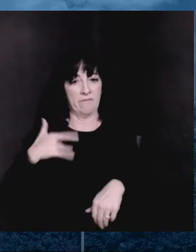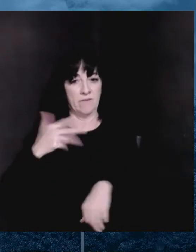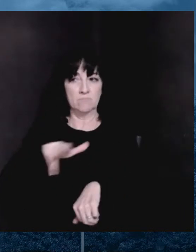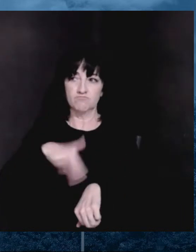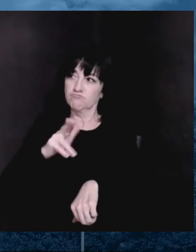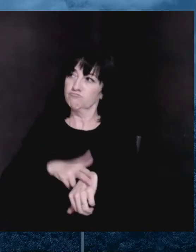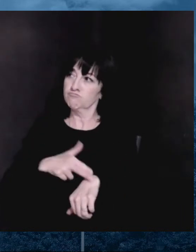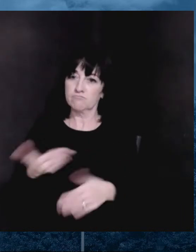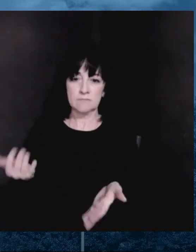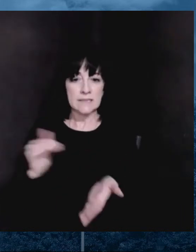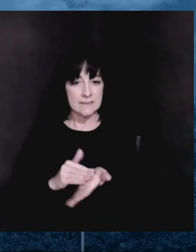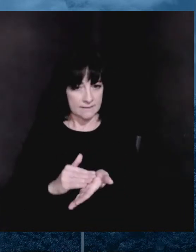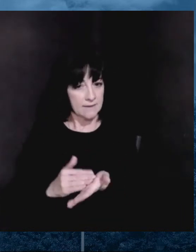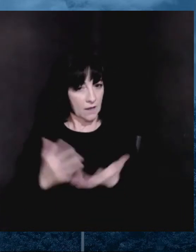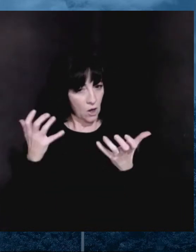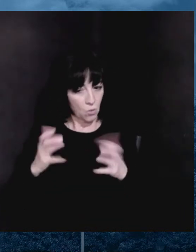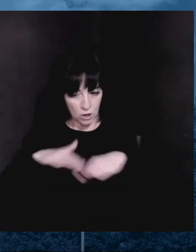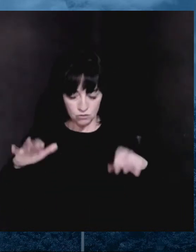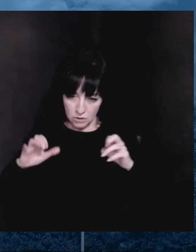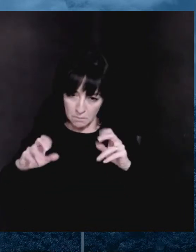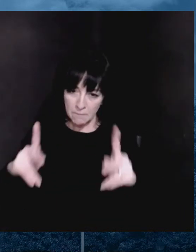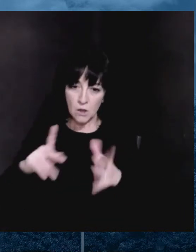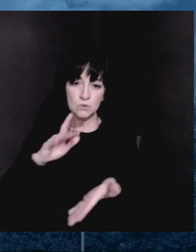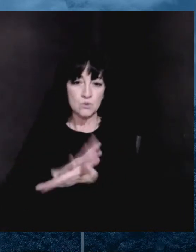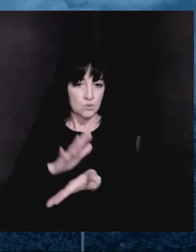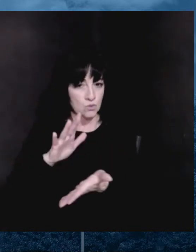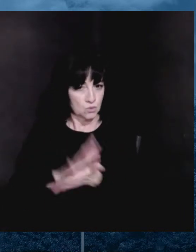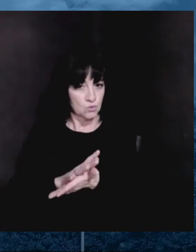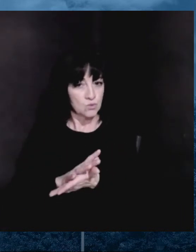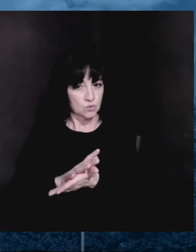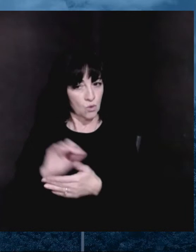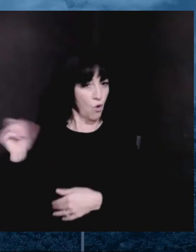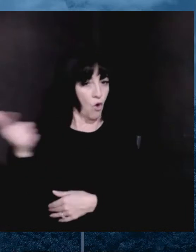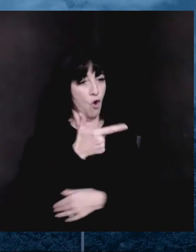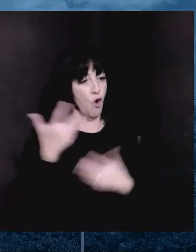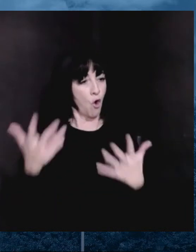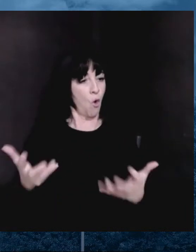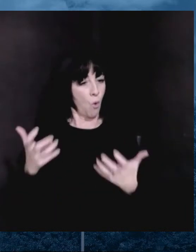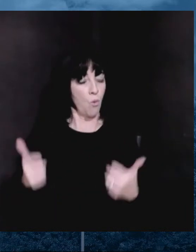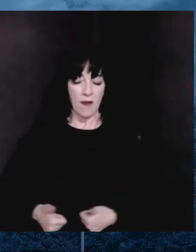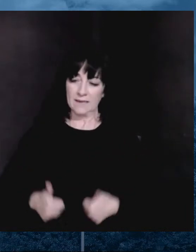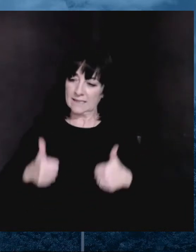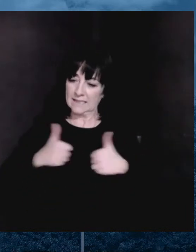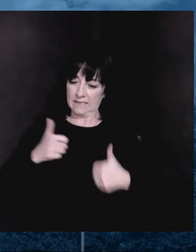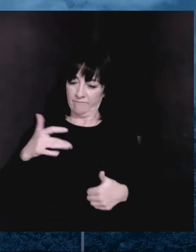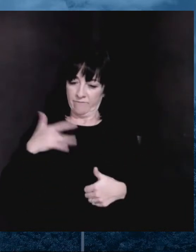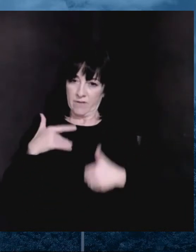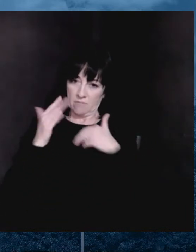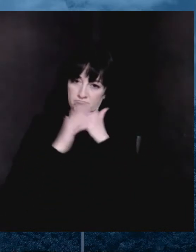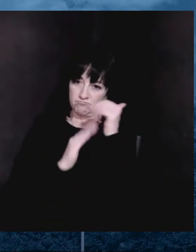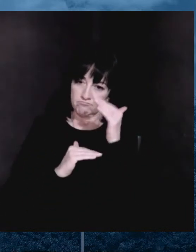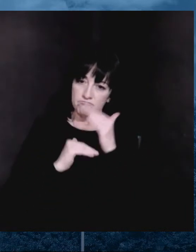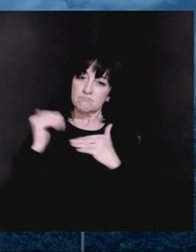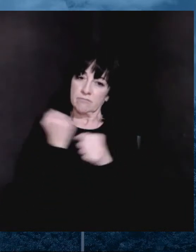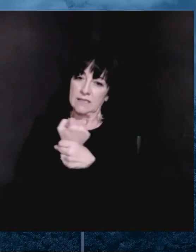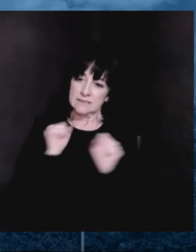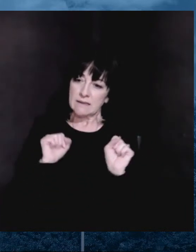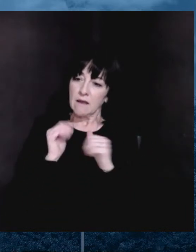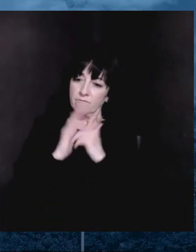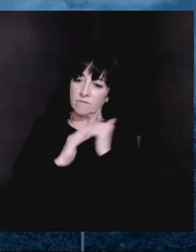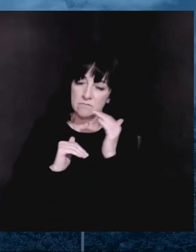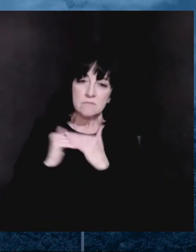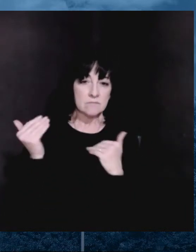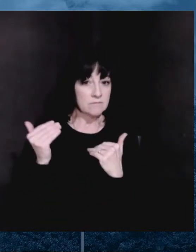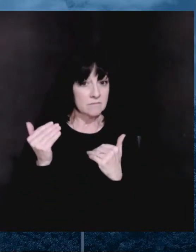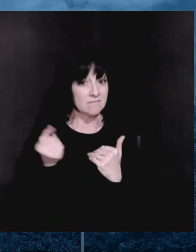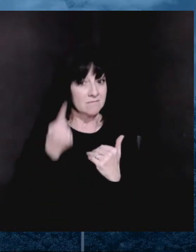our children back in school and to all of us living safely. But that, again, is going to require all of us to pull